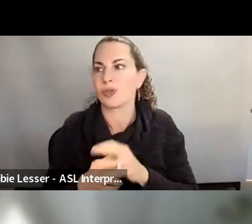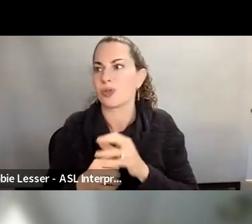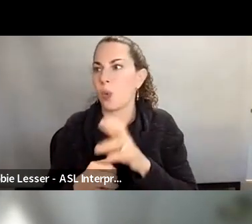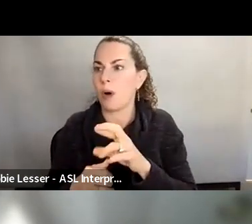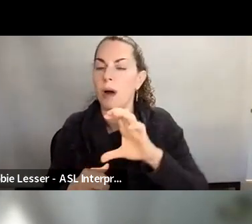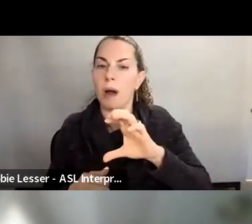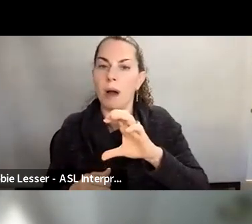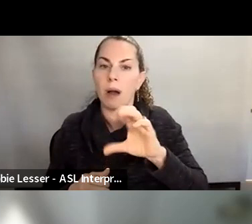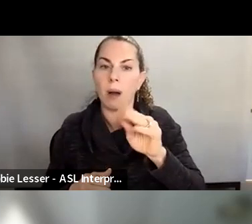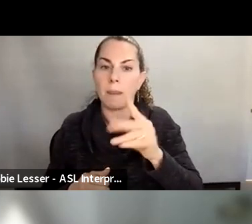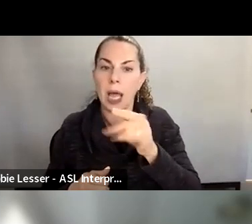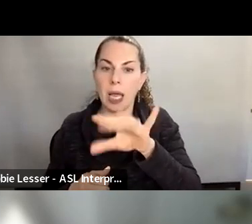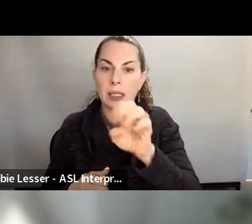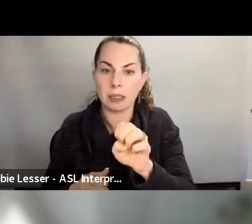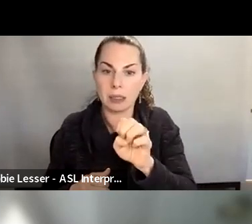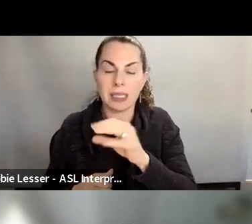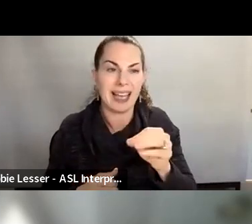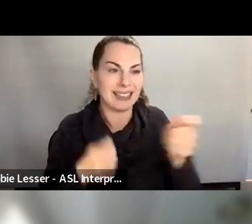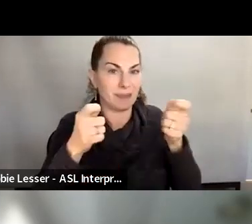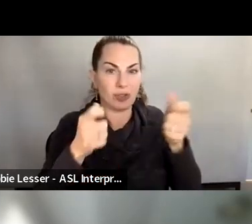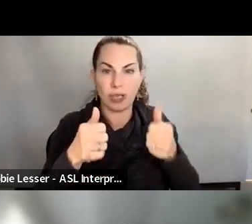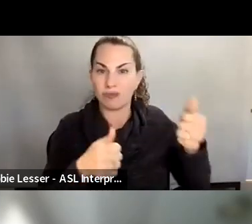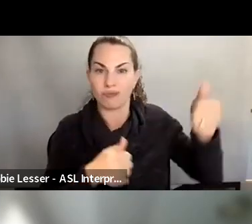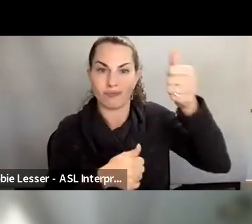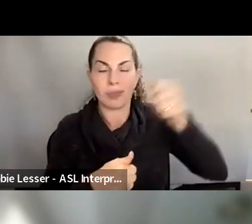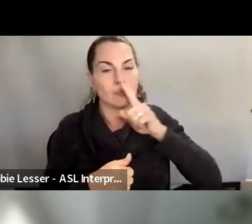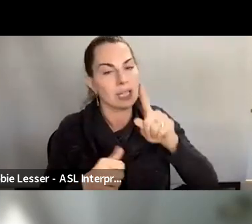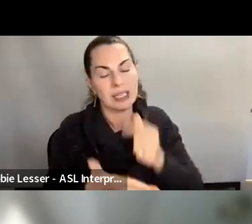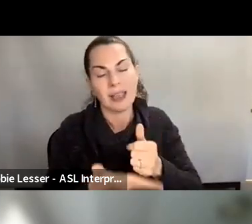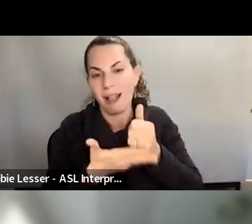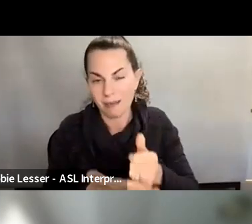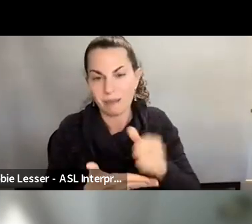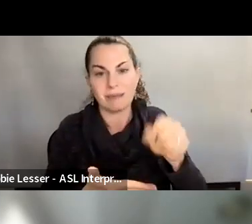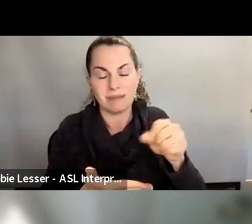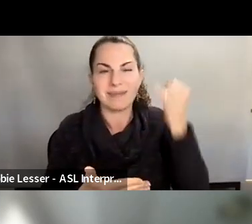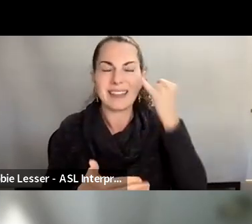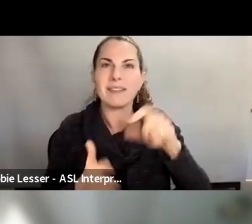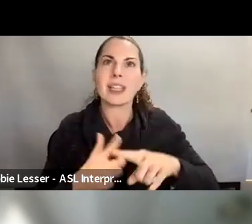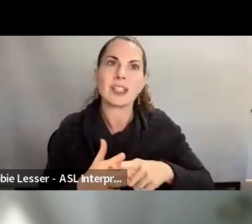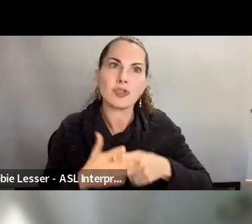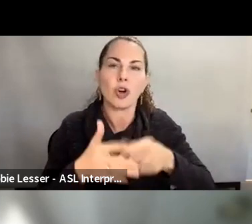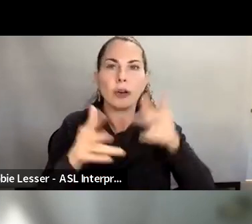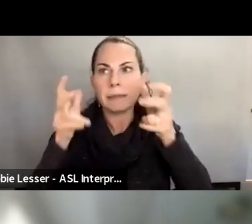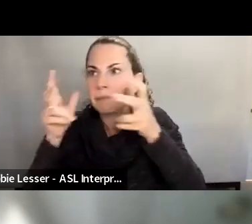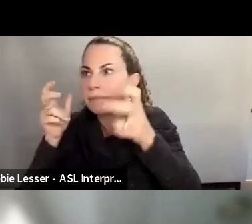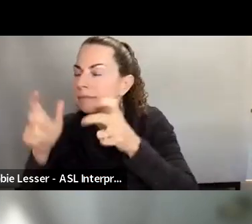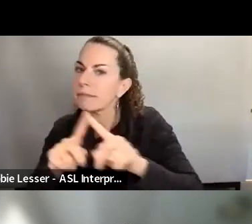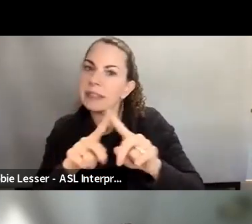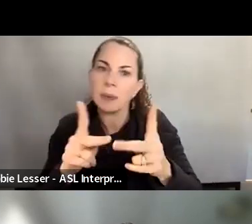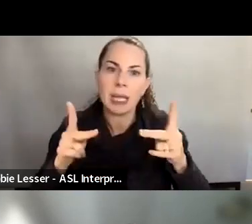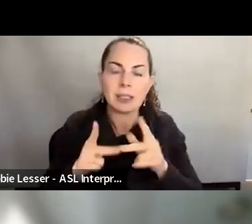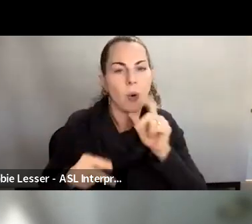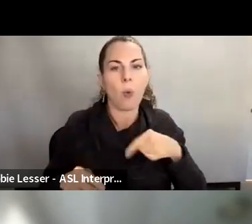administration. It really does help, because if they start hearing it from all sorts of people and not just Carla,